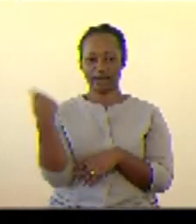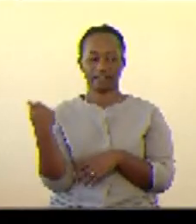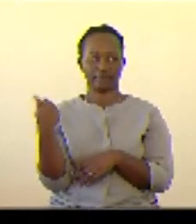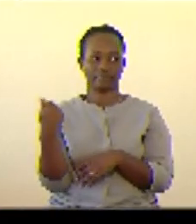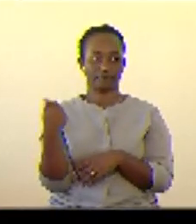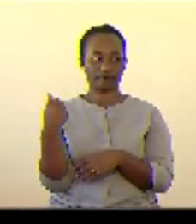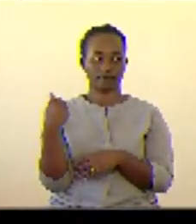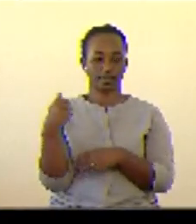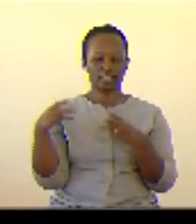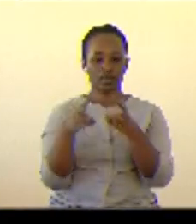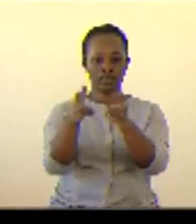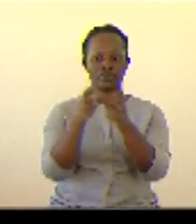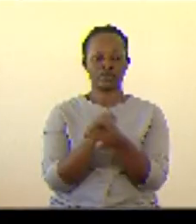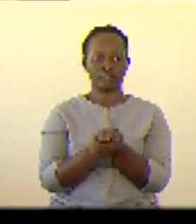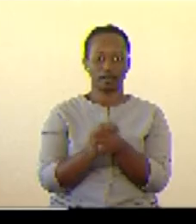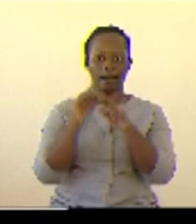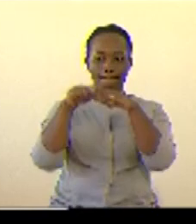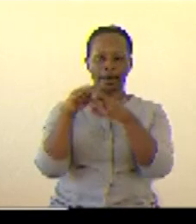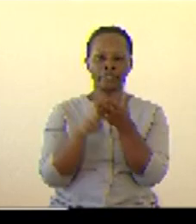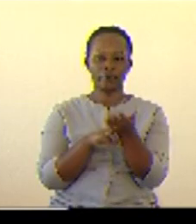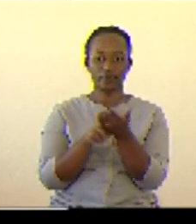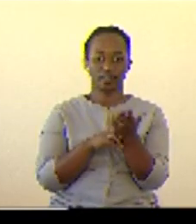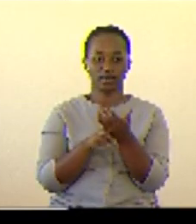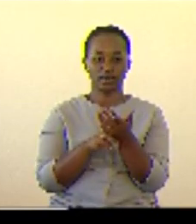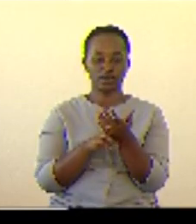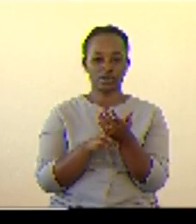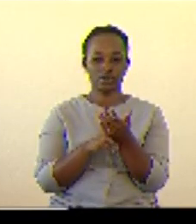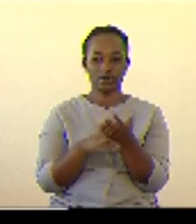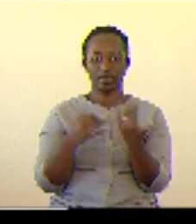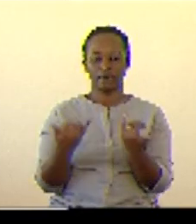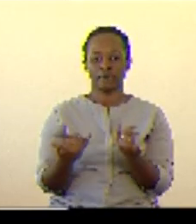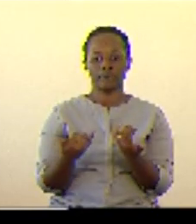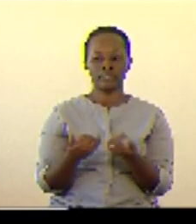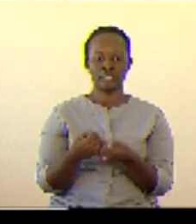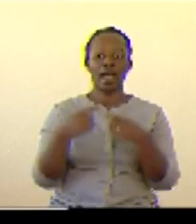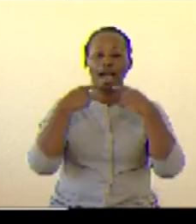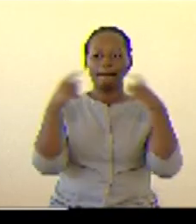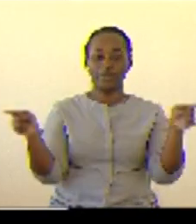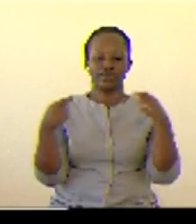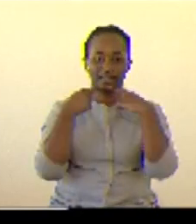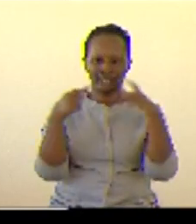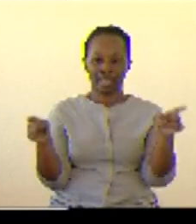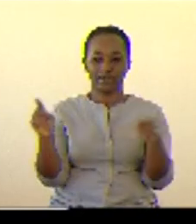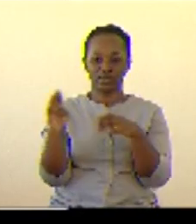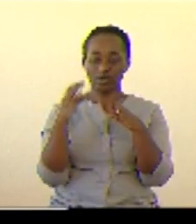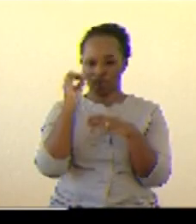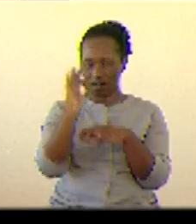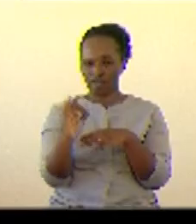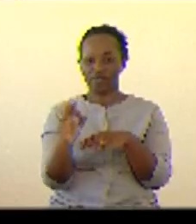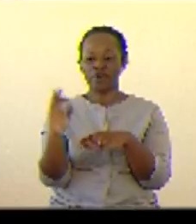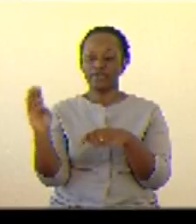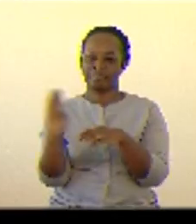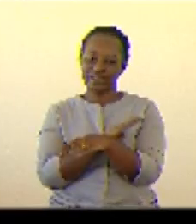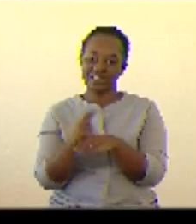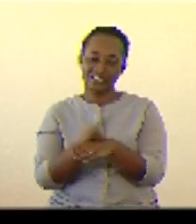strategy by using or by intensive advertising of the business products. What is